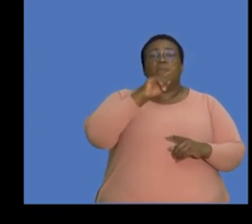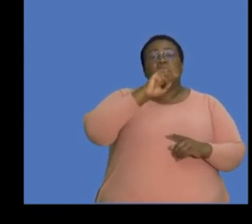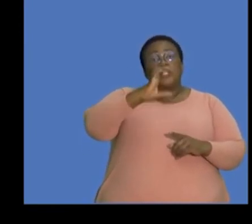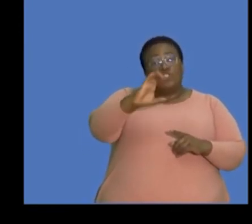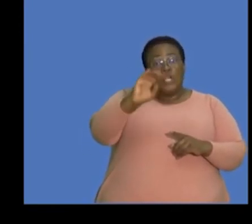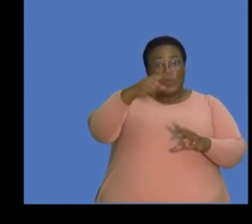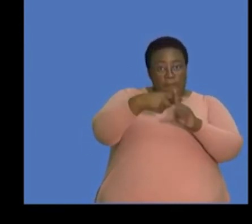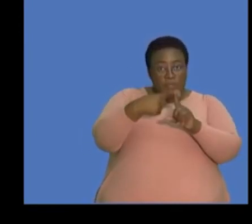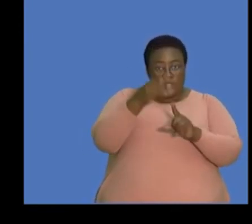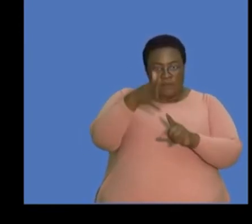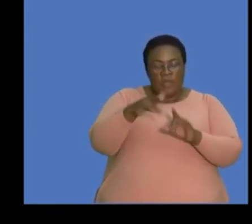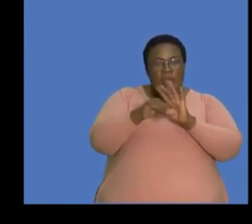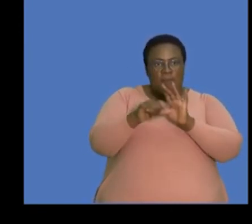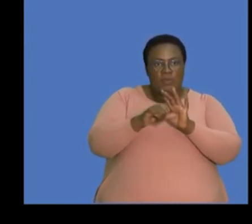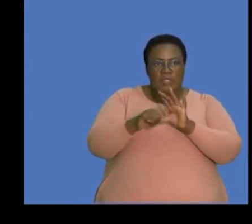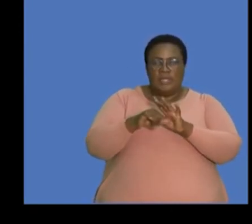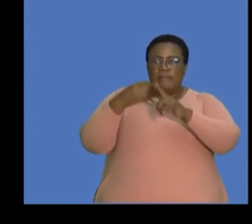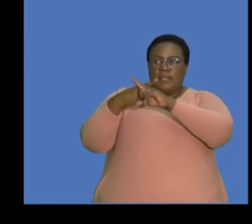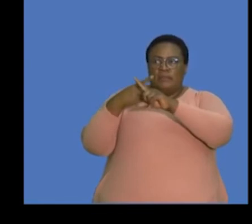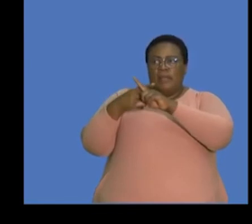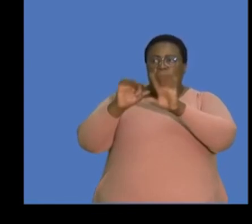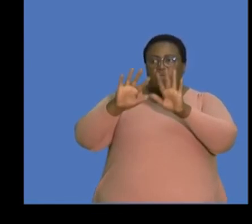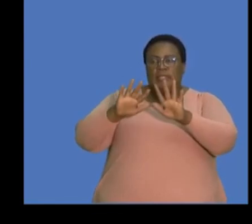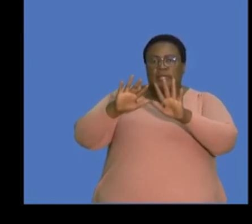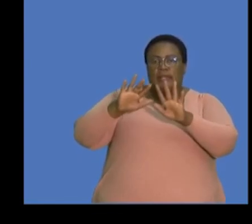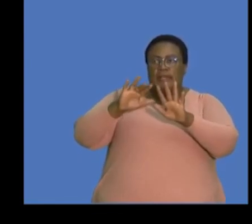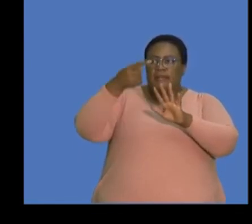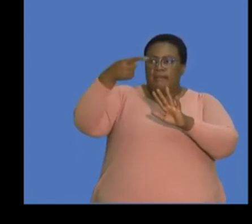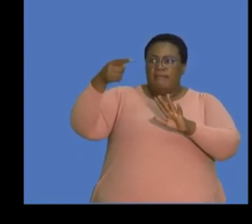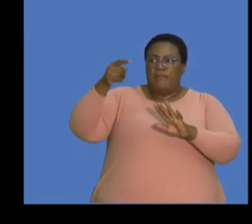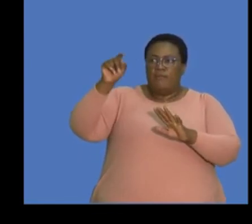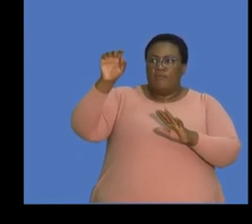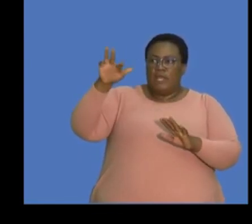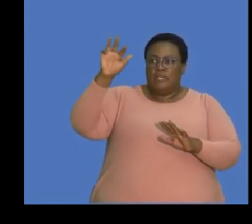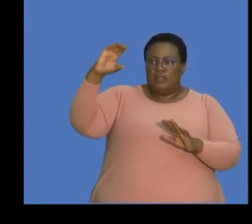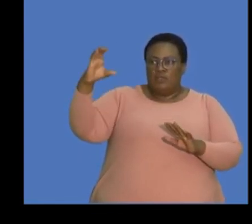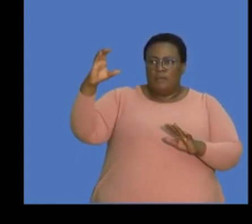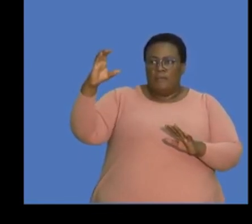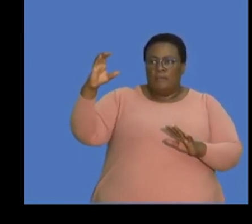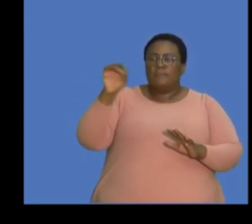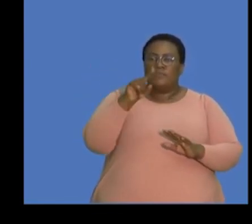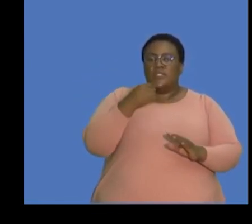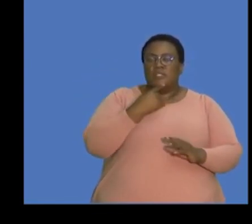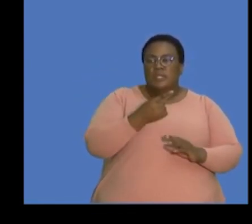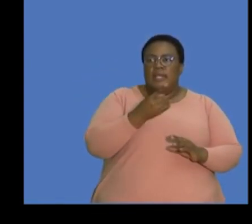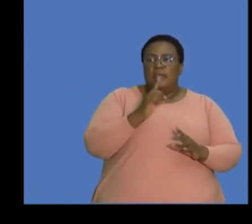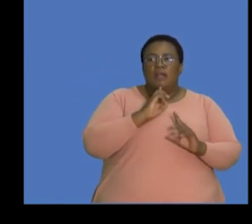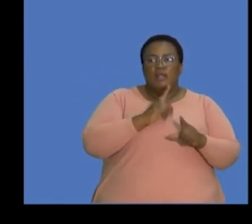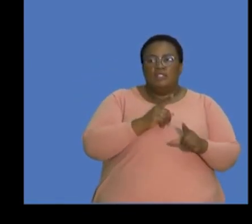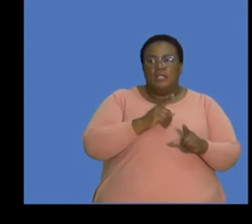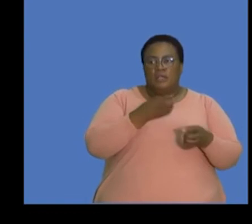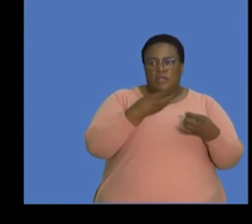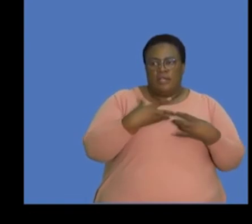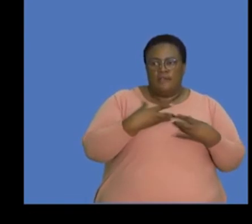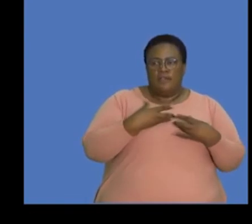that results is positive, very important, multiplied by 10 exponent negative 19 coulombs, right? So this is